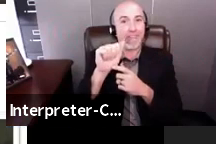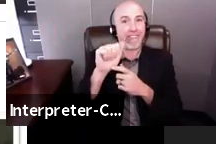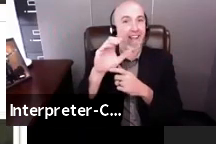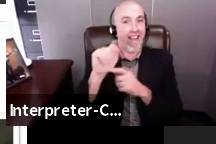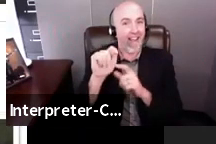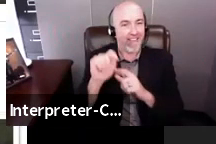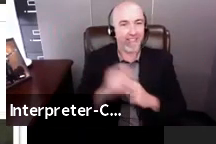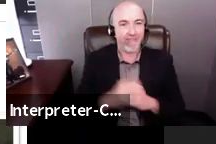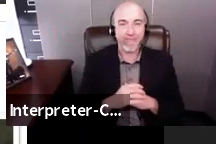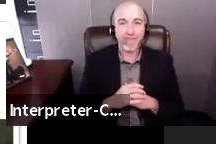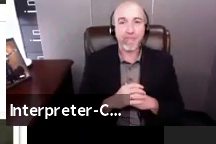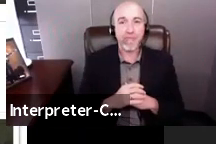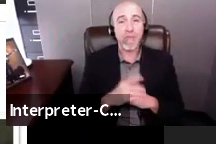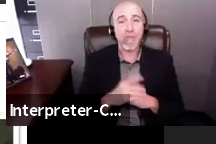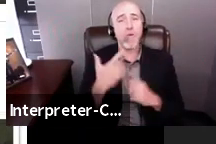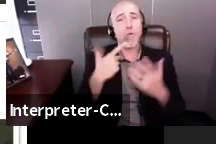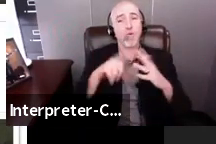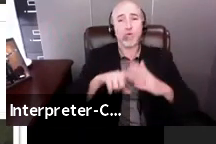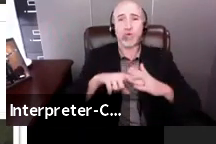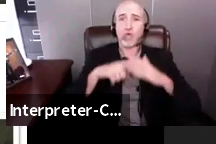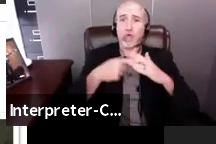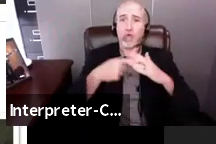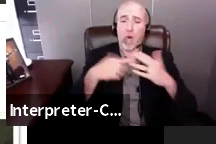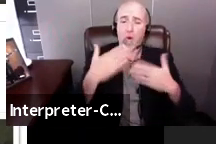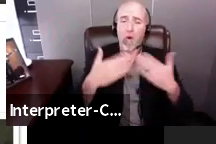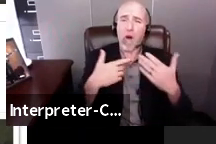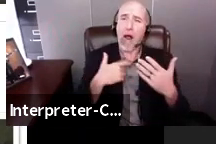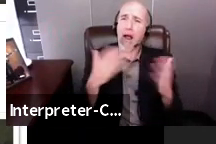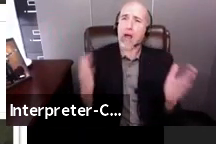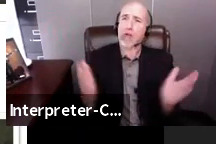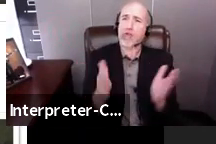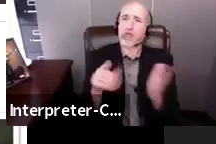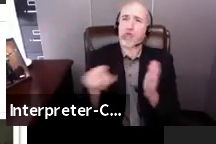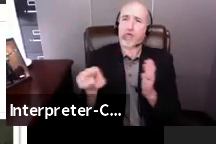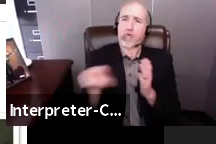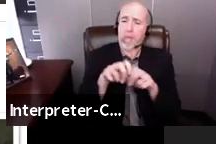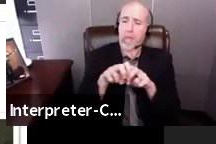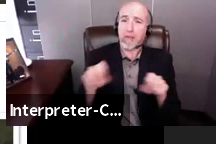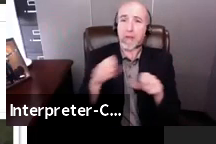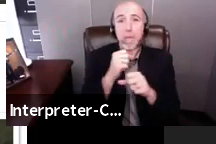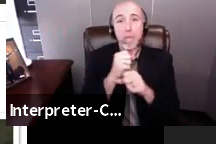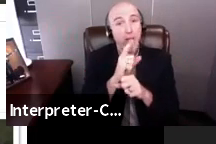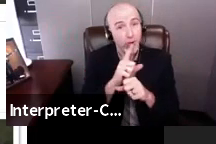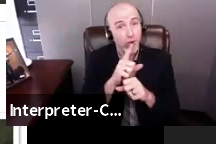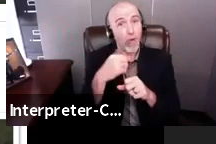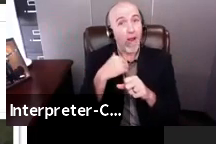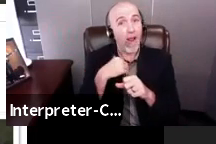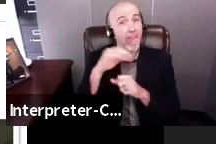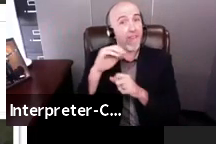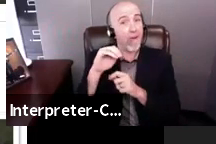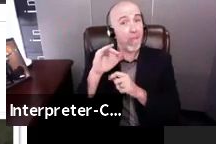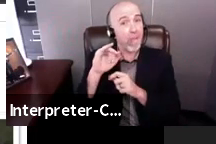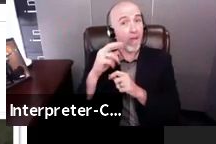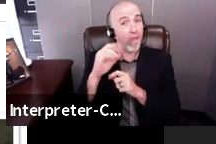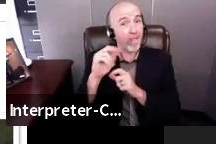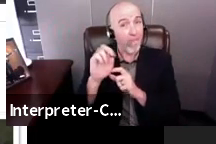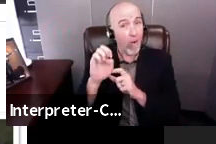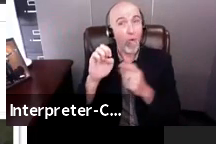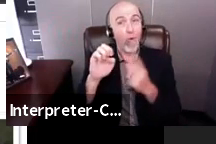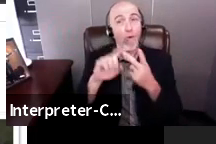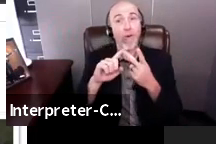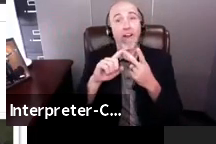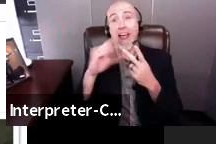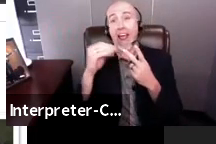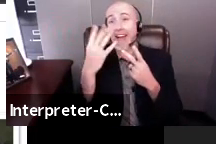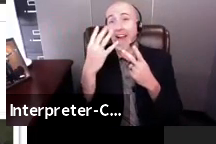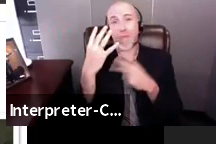As we get started, I want to encourage all of our panelists to make sure you have your microphones and video cameras muted. I want to